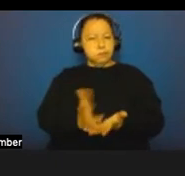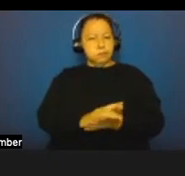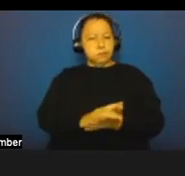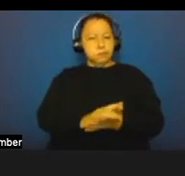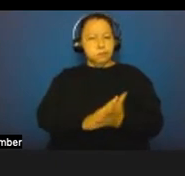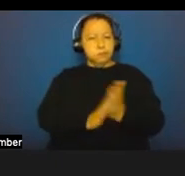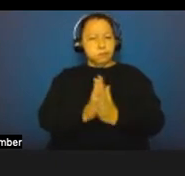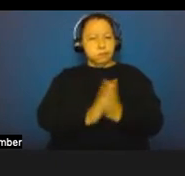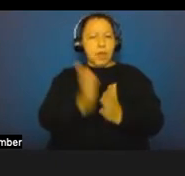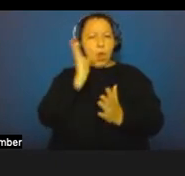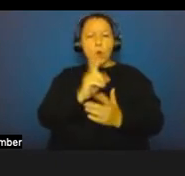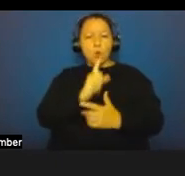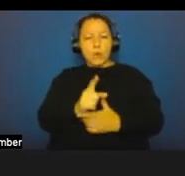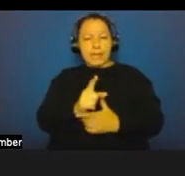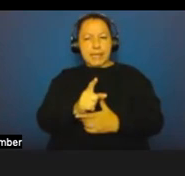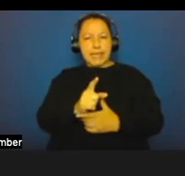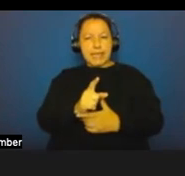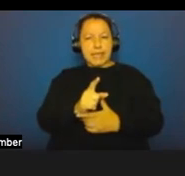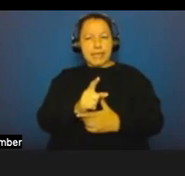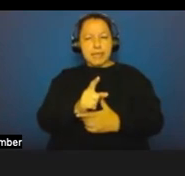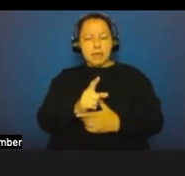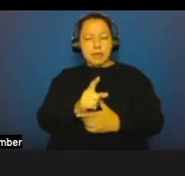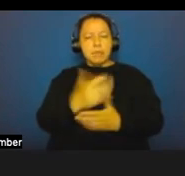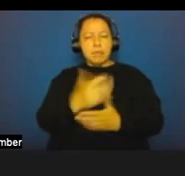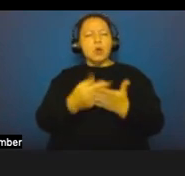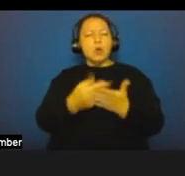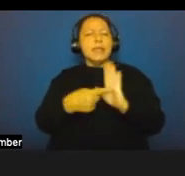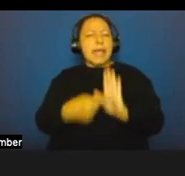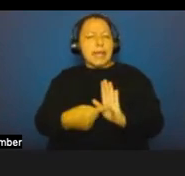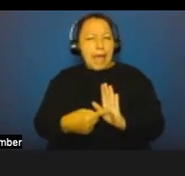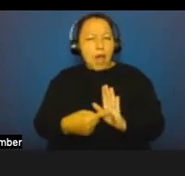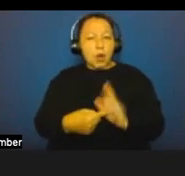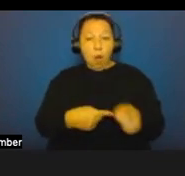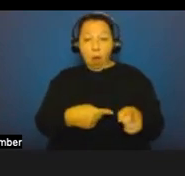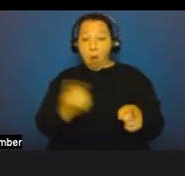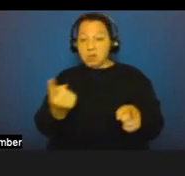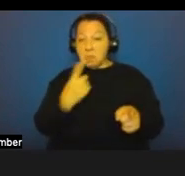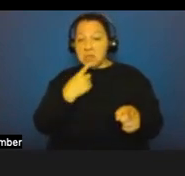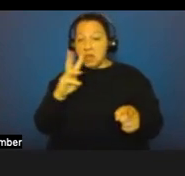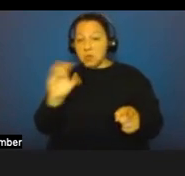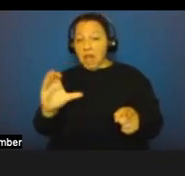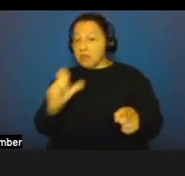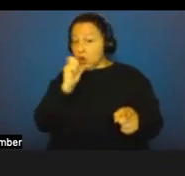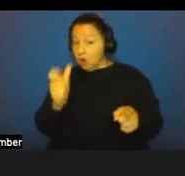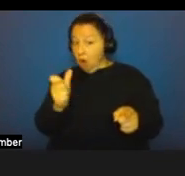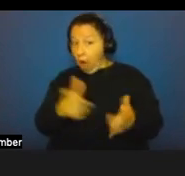be a better indicator of, oh, in Wisconsin, they're not mandatory reporters.